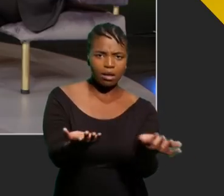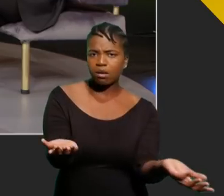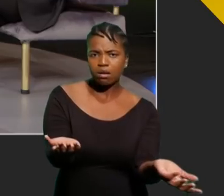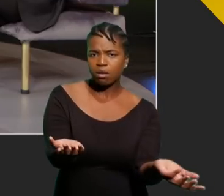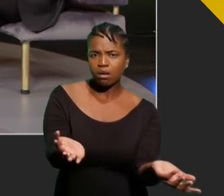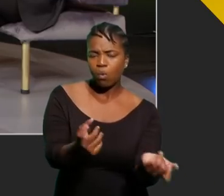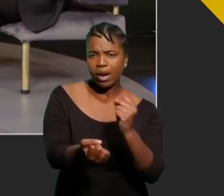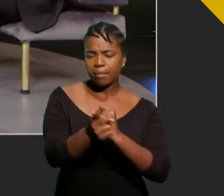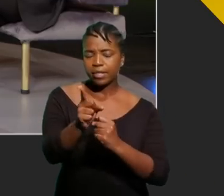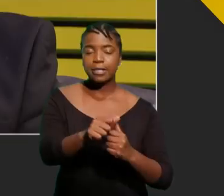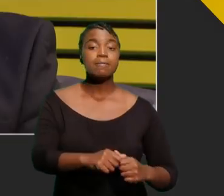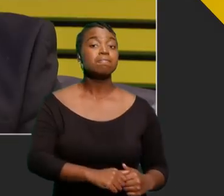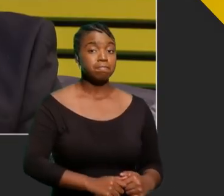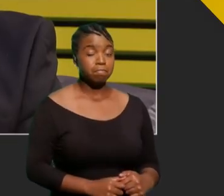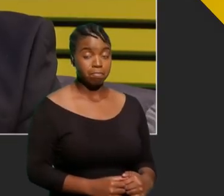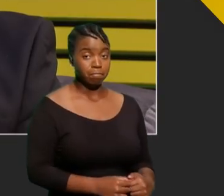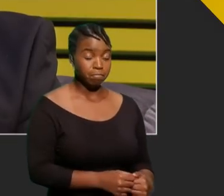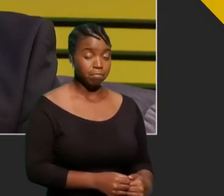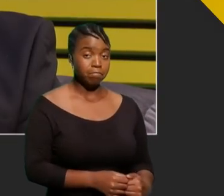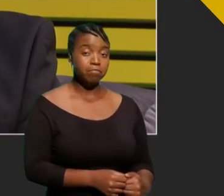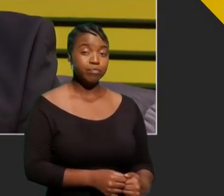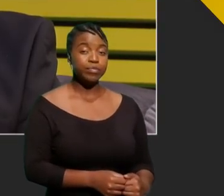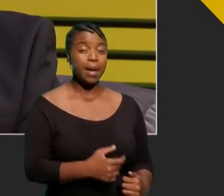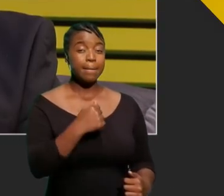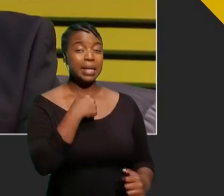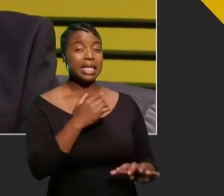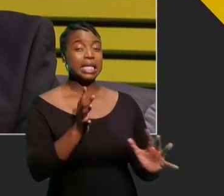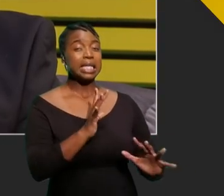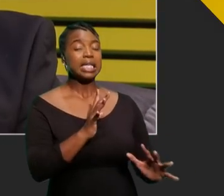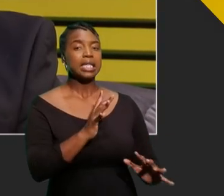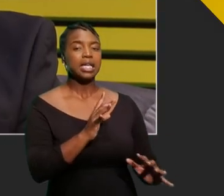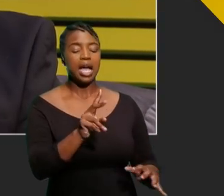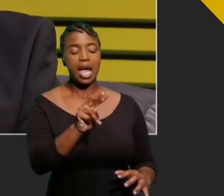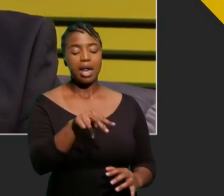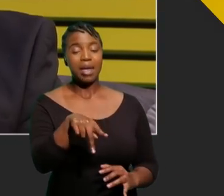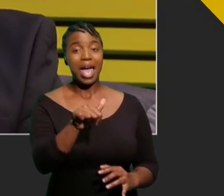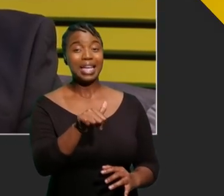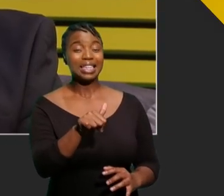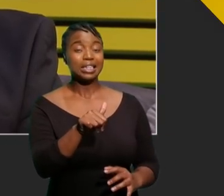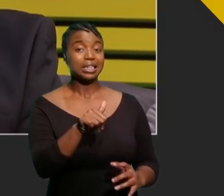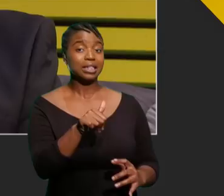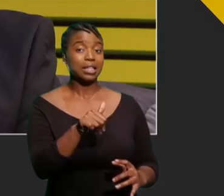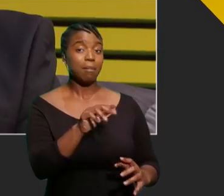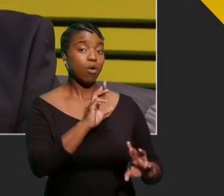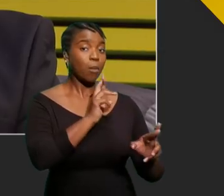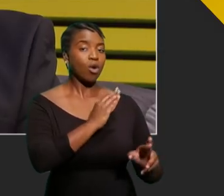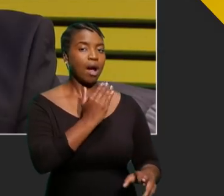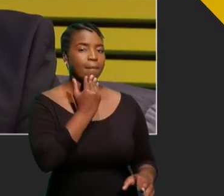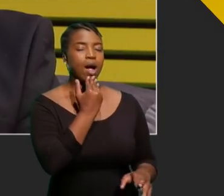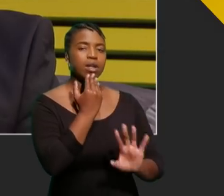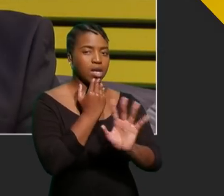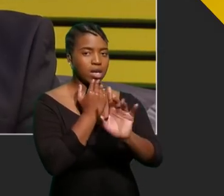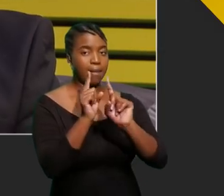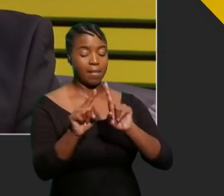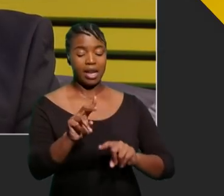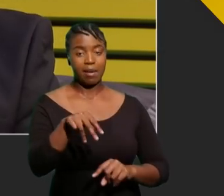Mm. So there is this option of, I'm not necessarily going to say anyone holds the NPA accountable. Yeah. But what I can say is, I mean, the